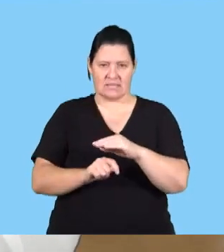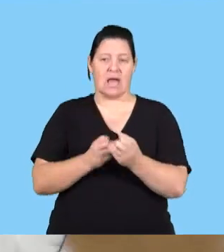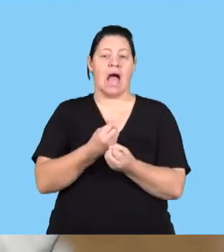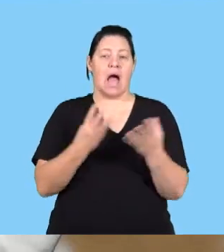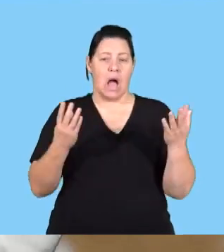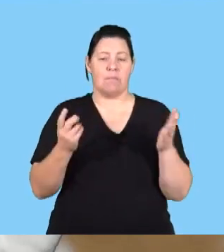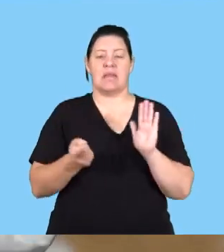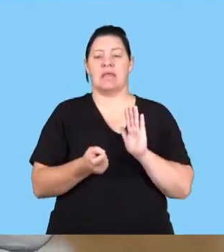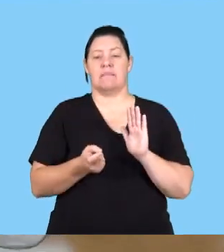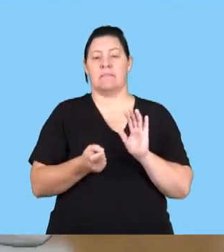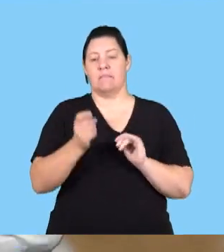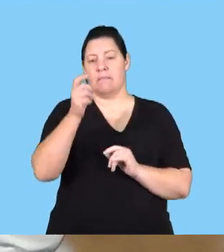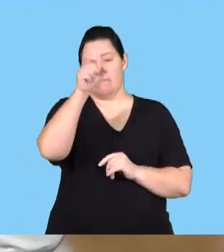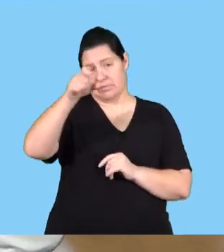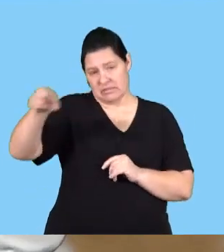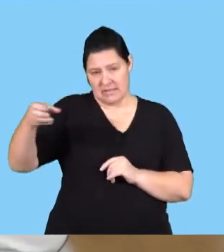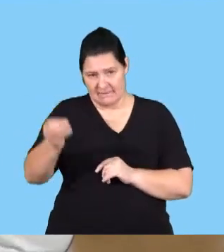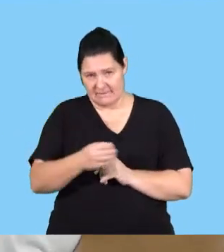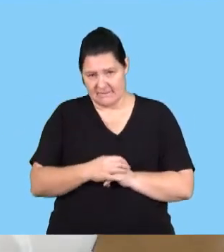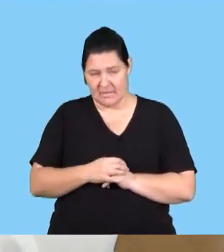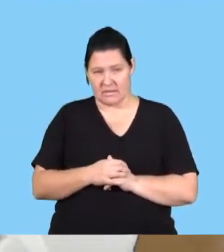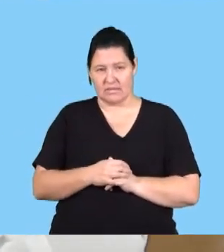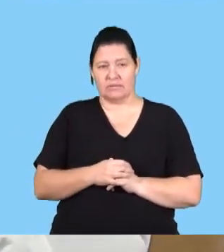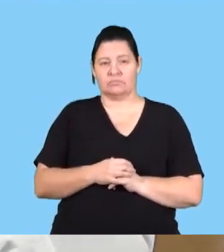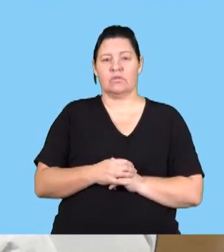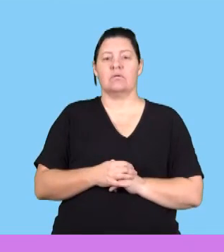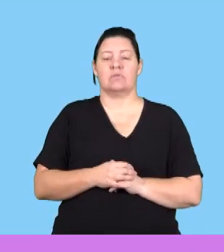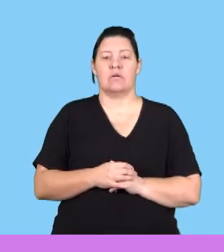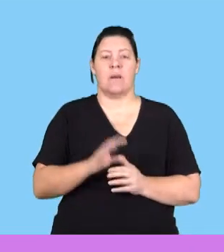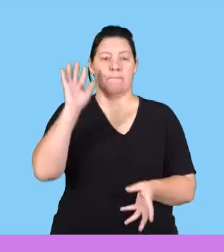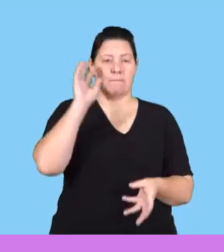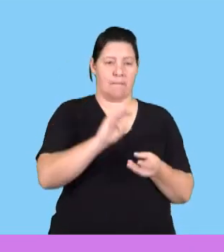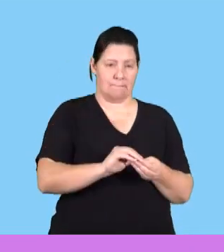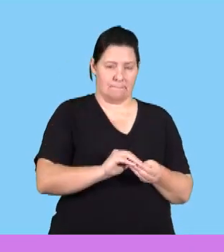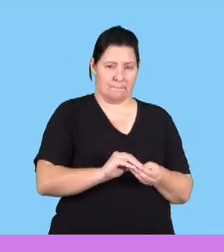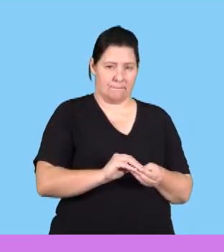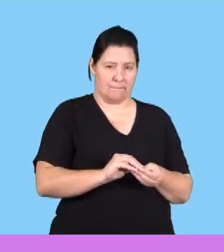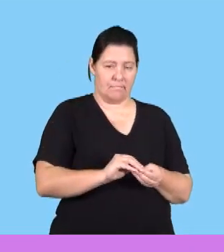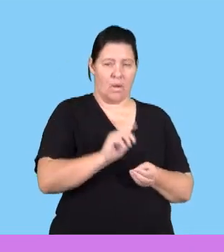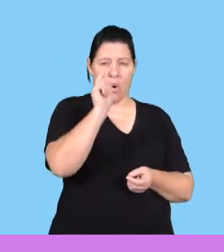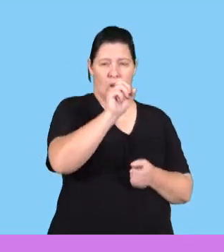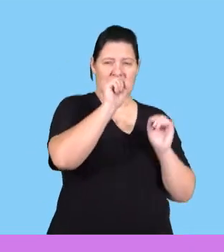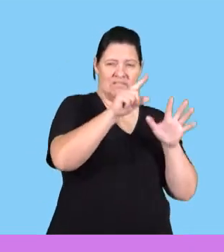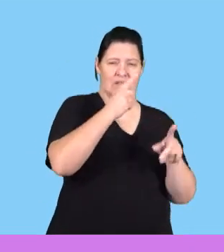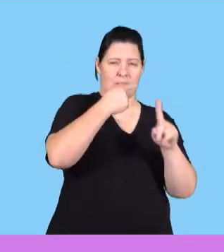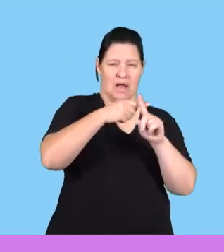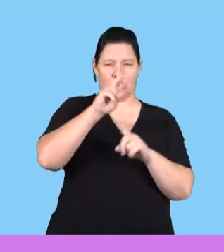set divided by how many numbers I have in my data set. So basically, I must get the sum total